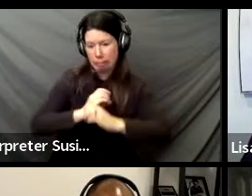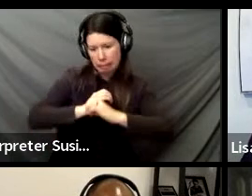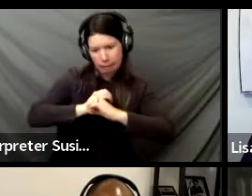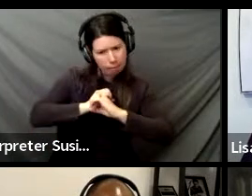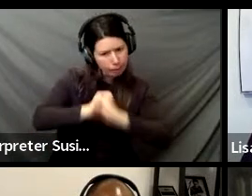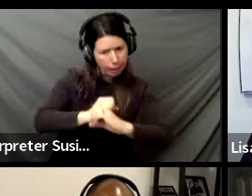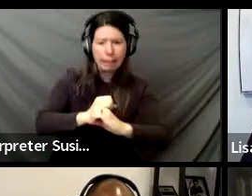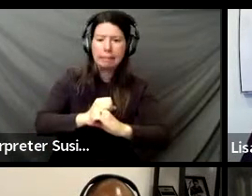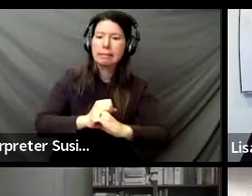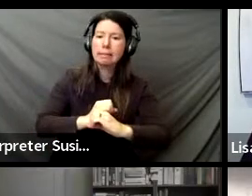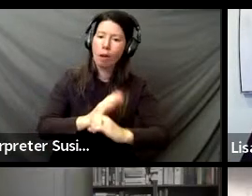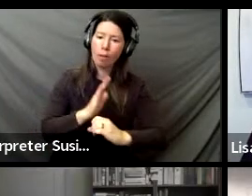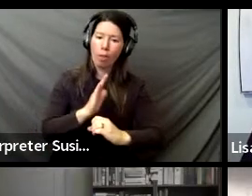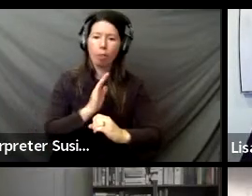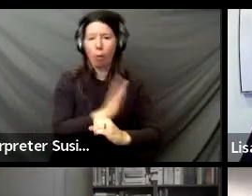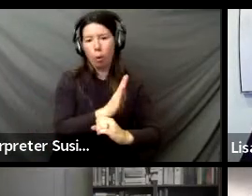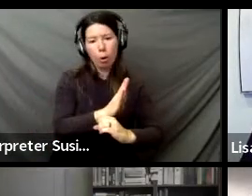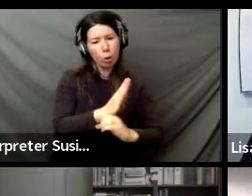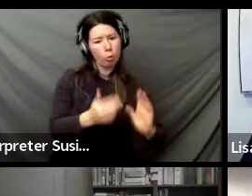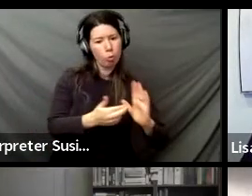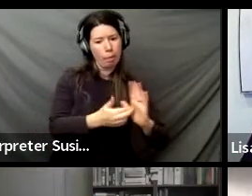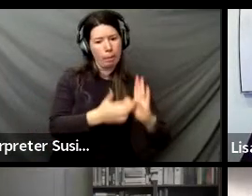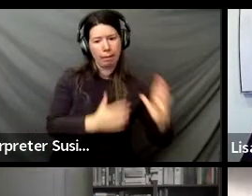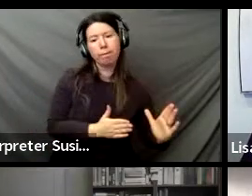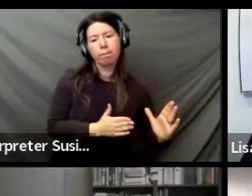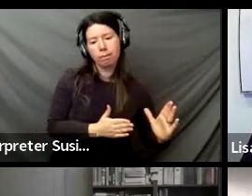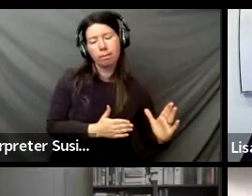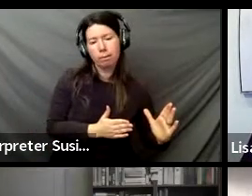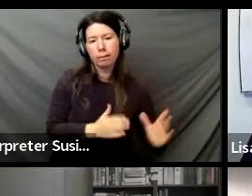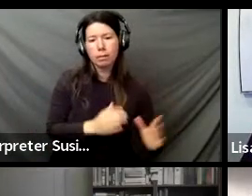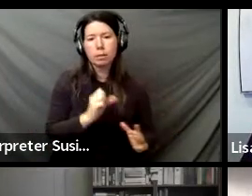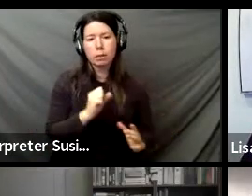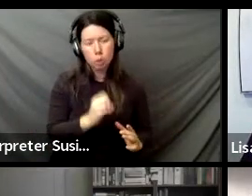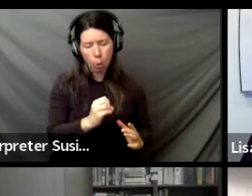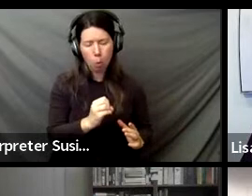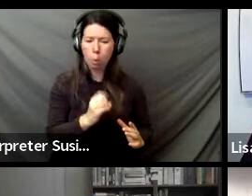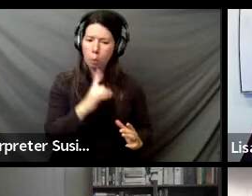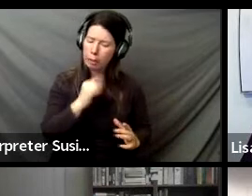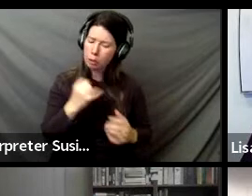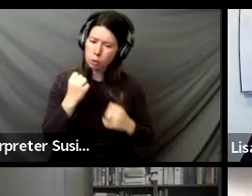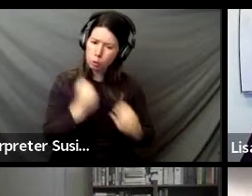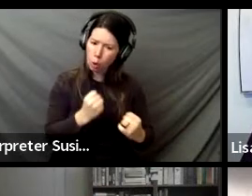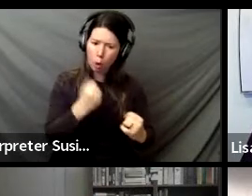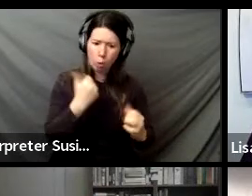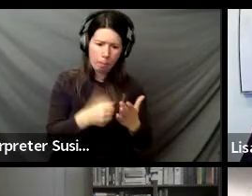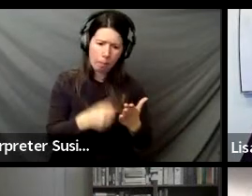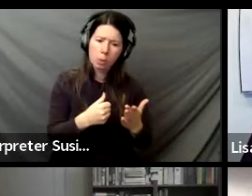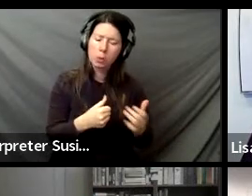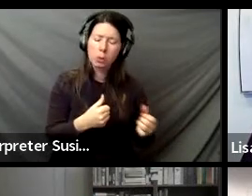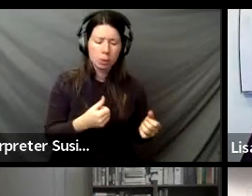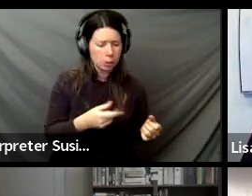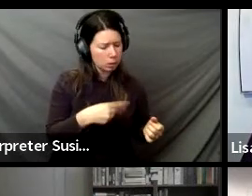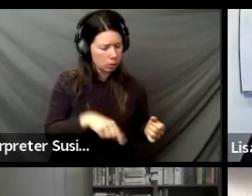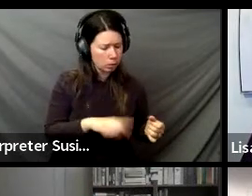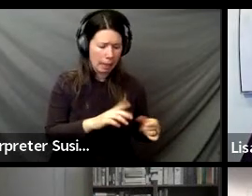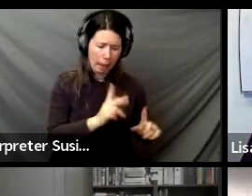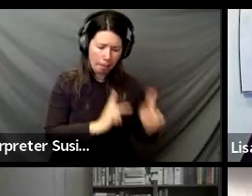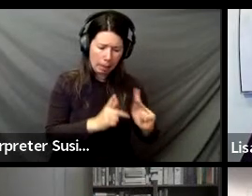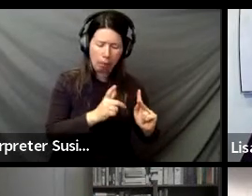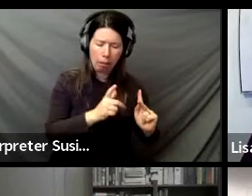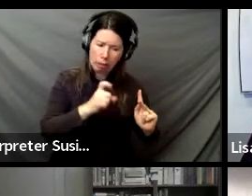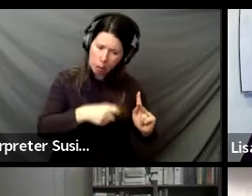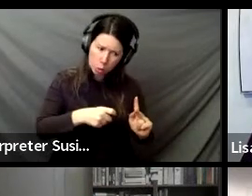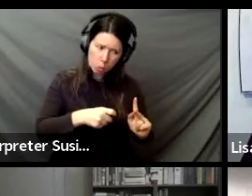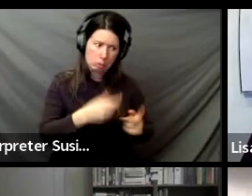of their constituents. And so they are very mindful of the fact that they have constituents to